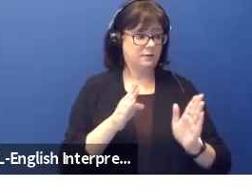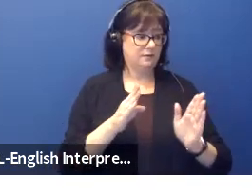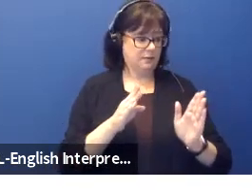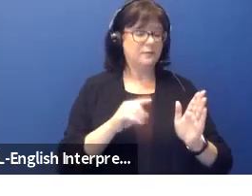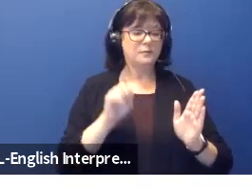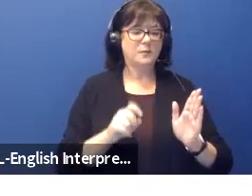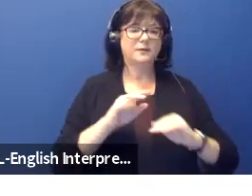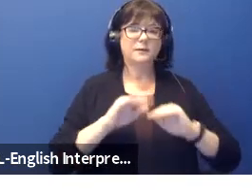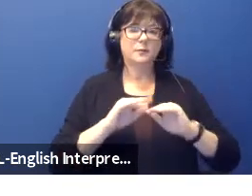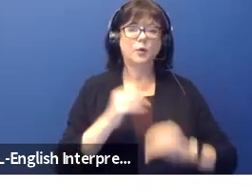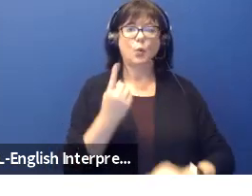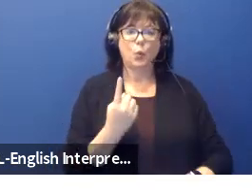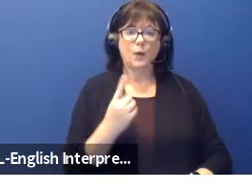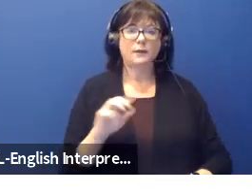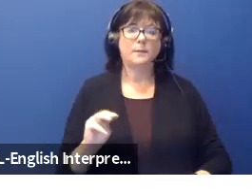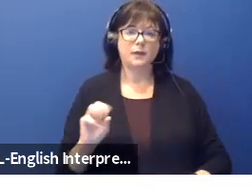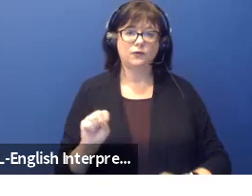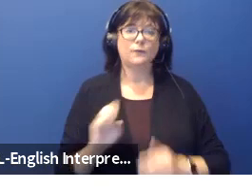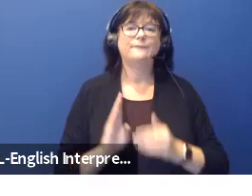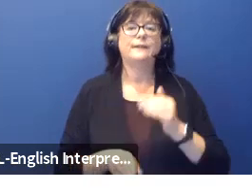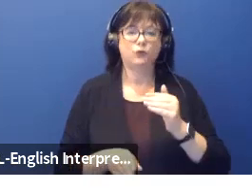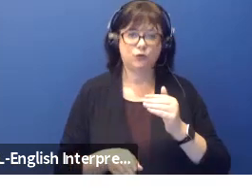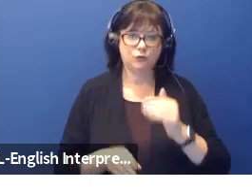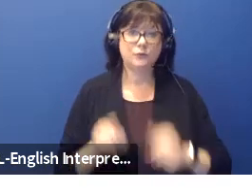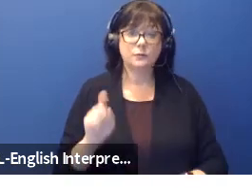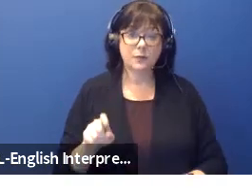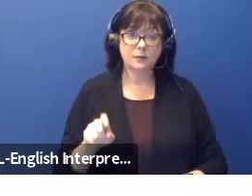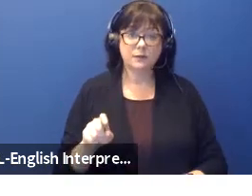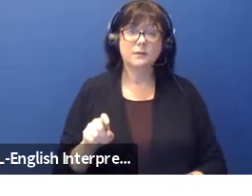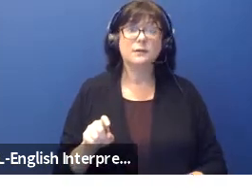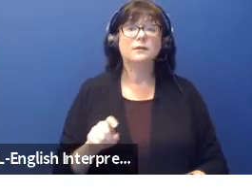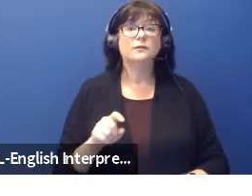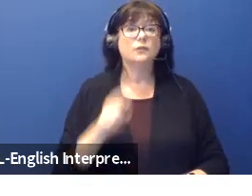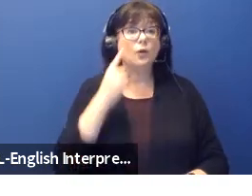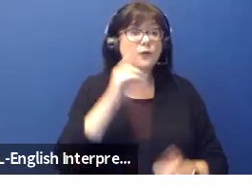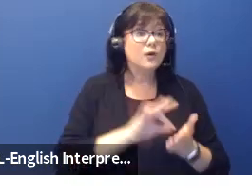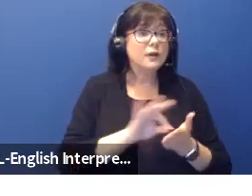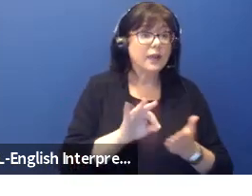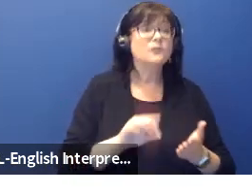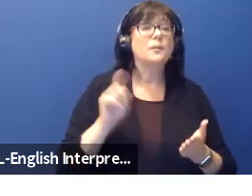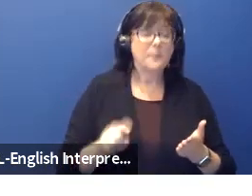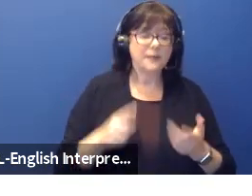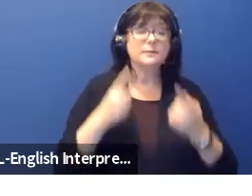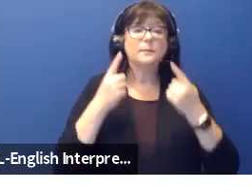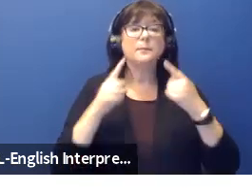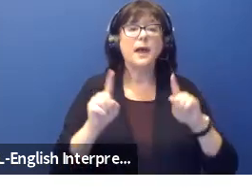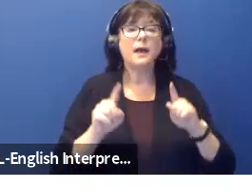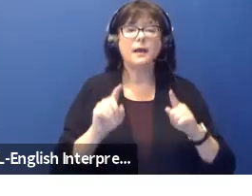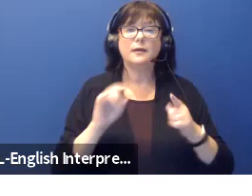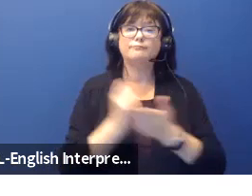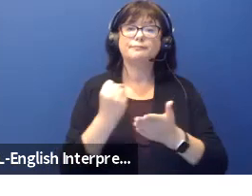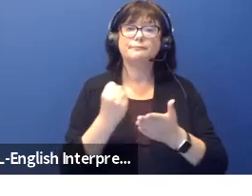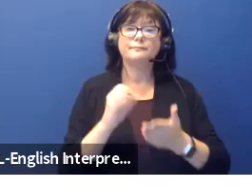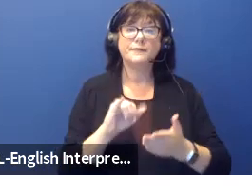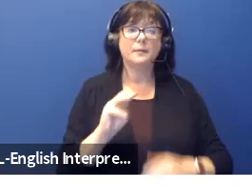So in order for it to count, that one milestone has to be attained. There isn't a penalty if you have 3